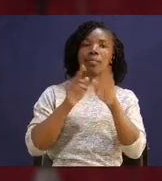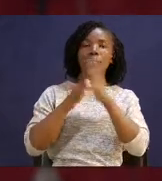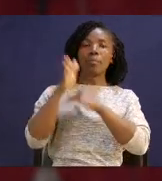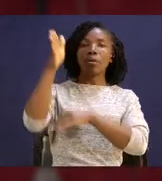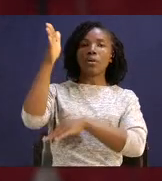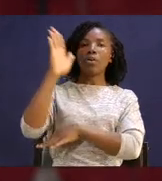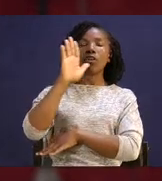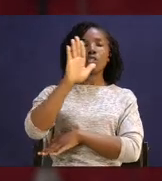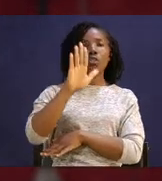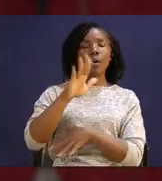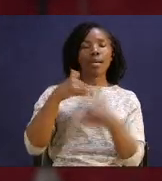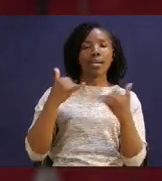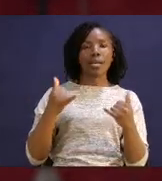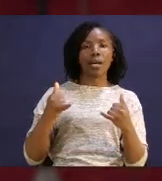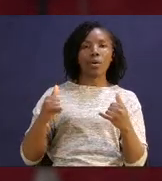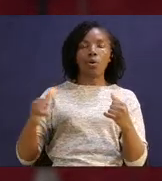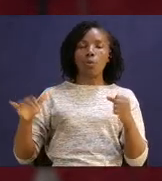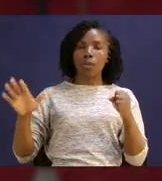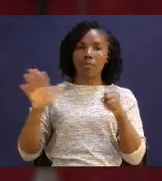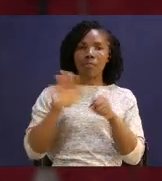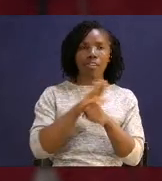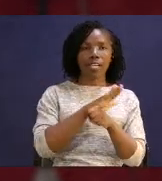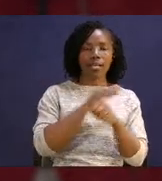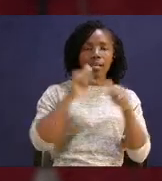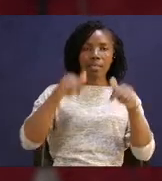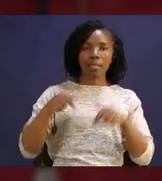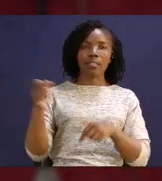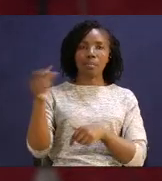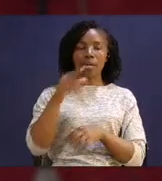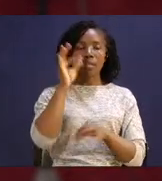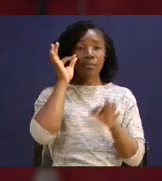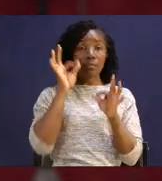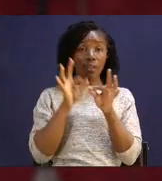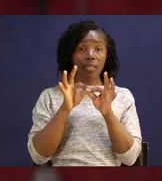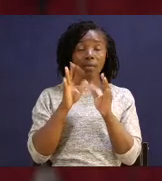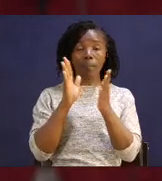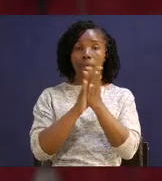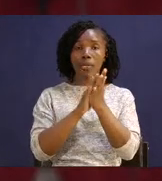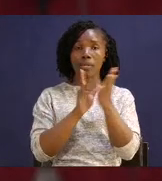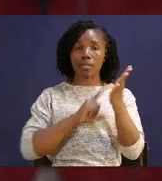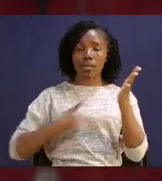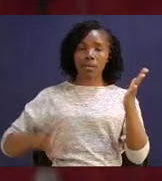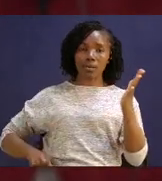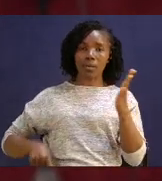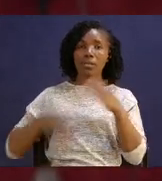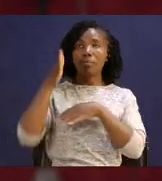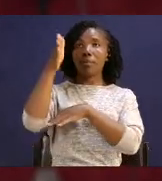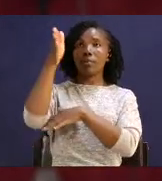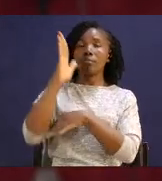foundation for this month. May God really bless you. What else if you were?